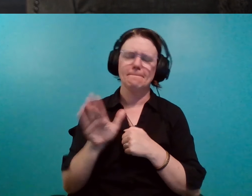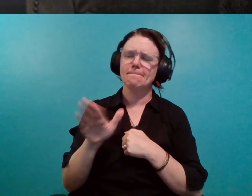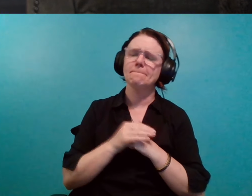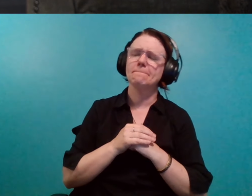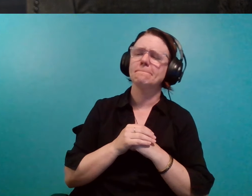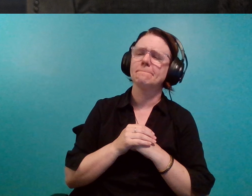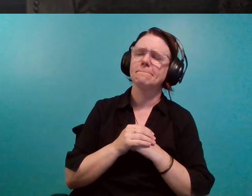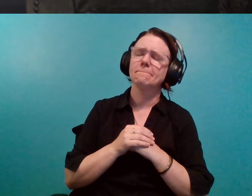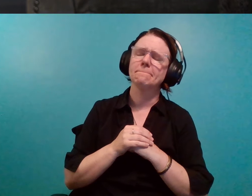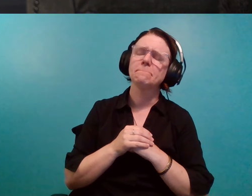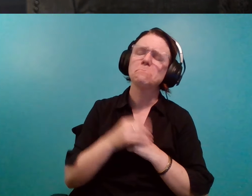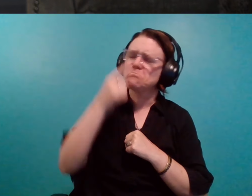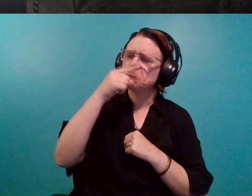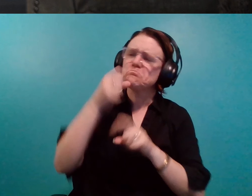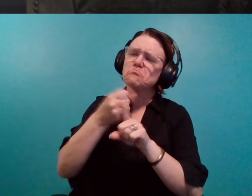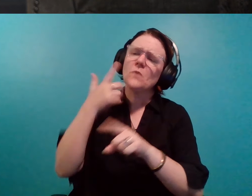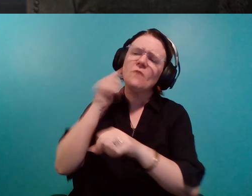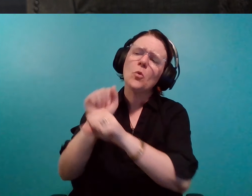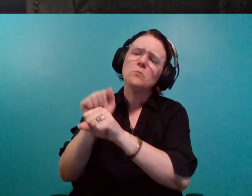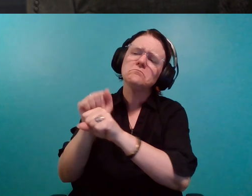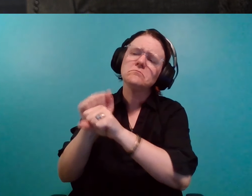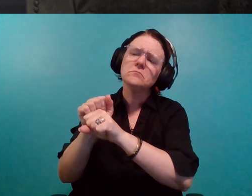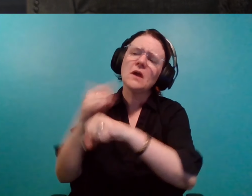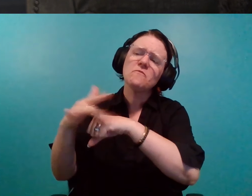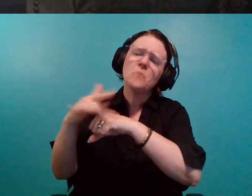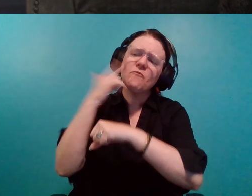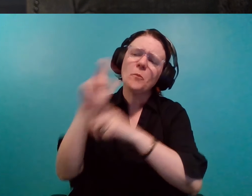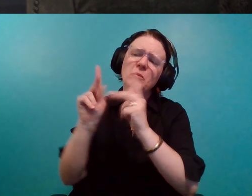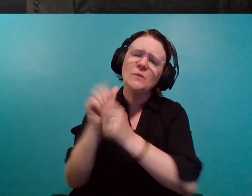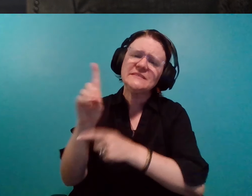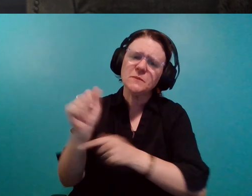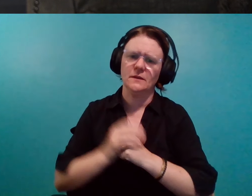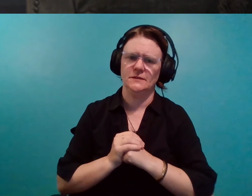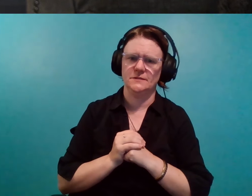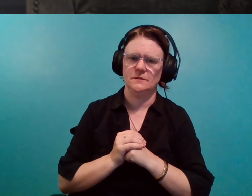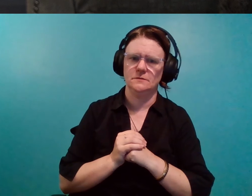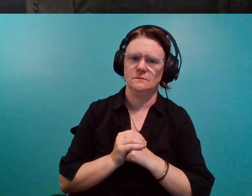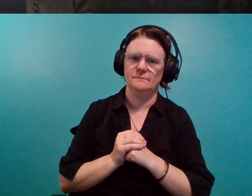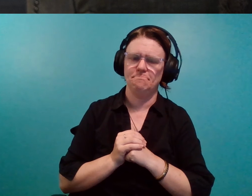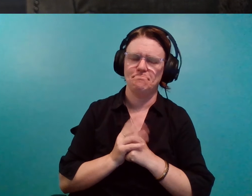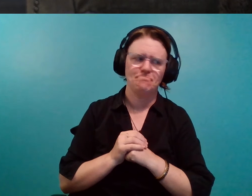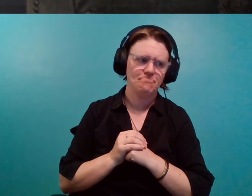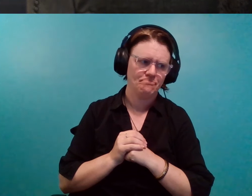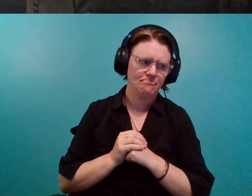about employment, the need for better employment for people with disabilities,